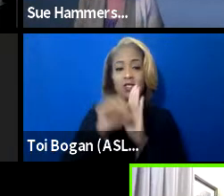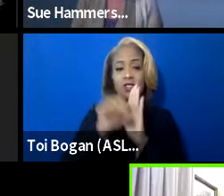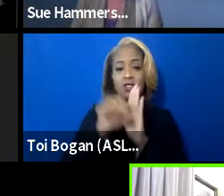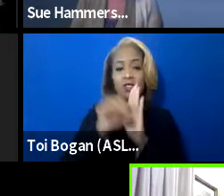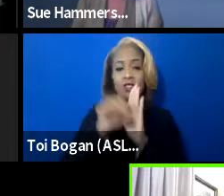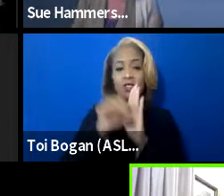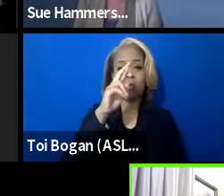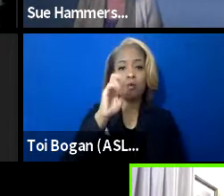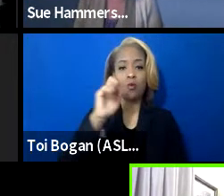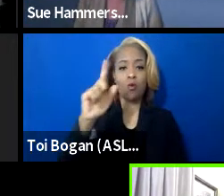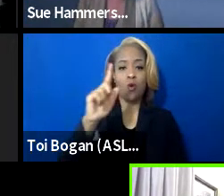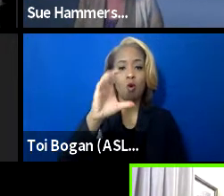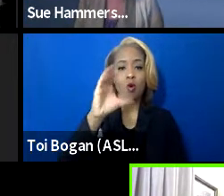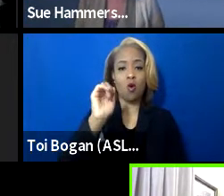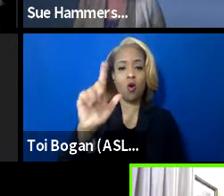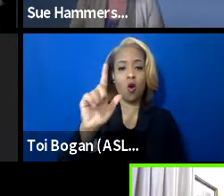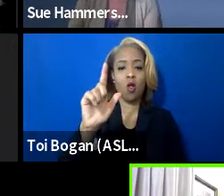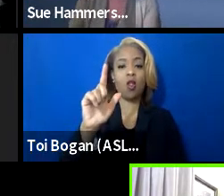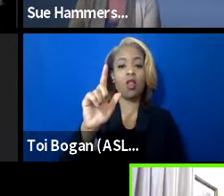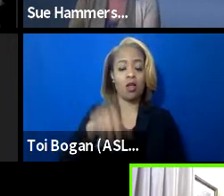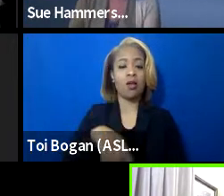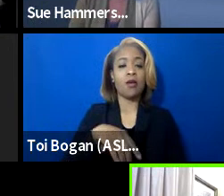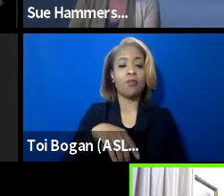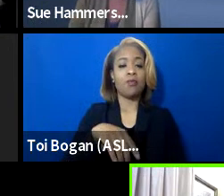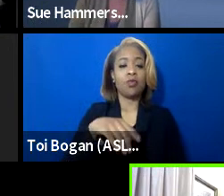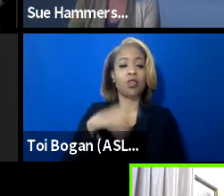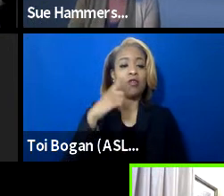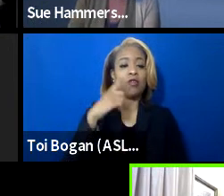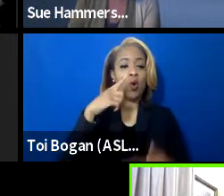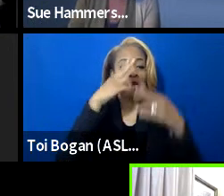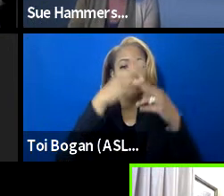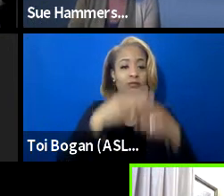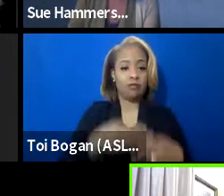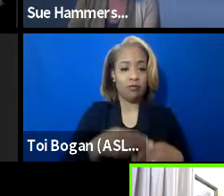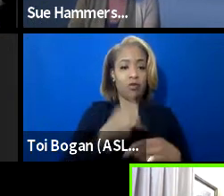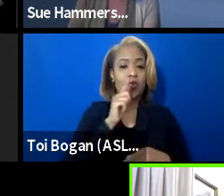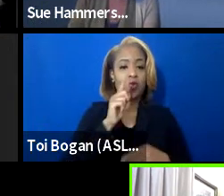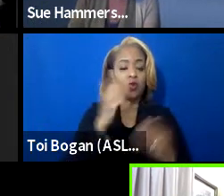record, I will turn to Department of State staff to take note of the commissioners present.